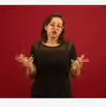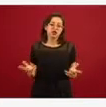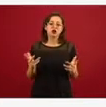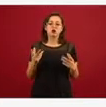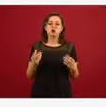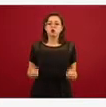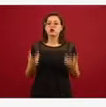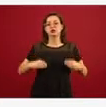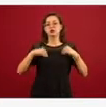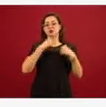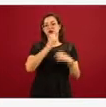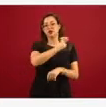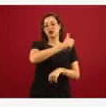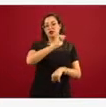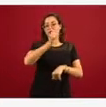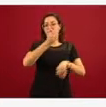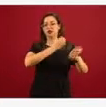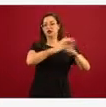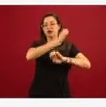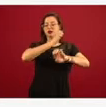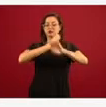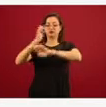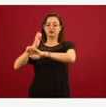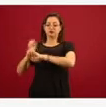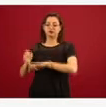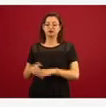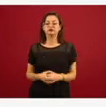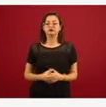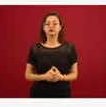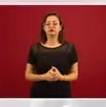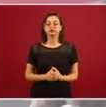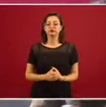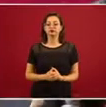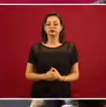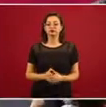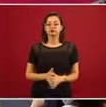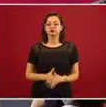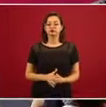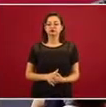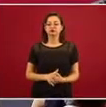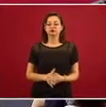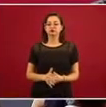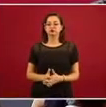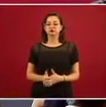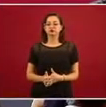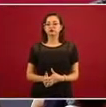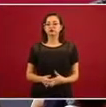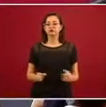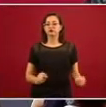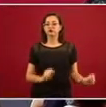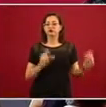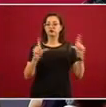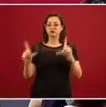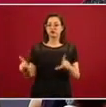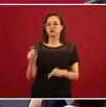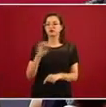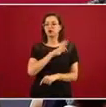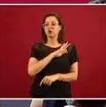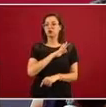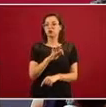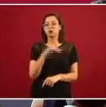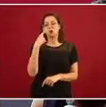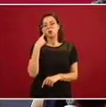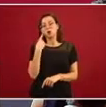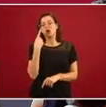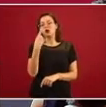from 1.8 to 0.43, and this depends on which state we are talking